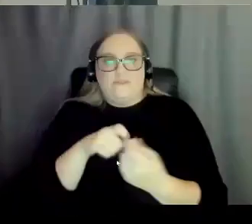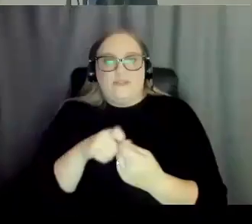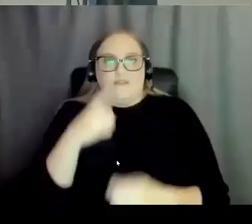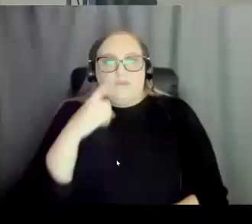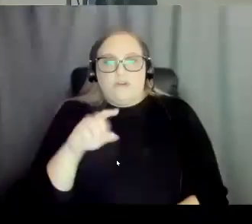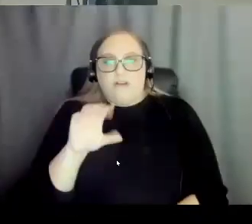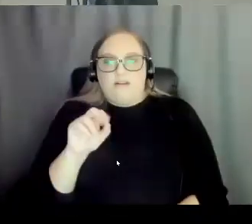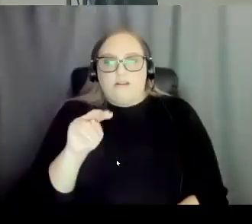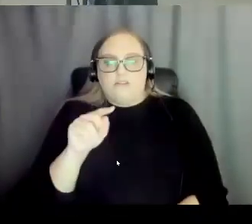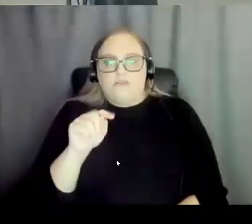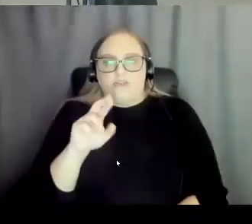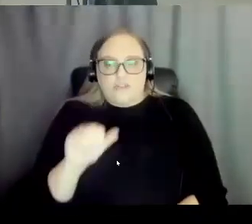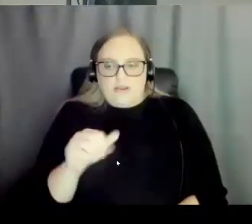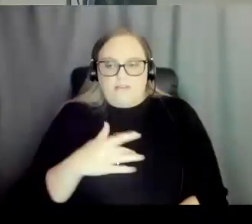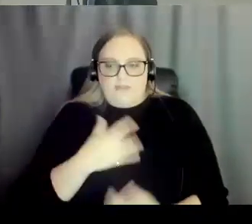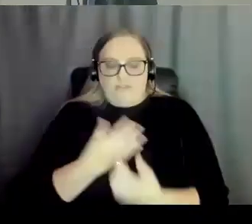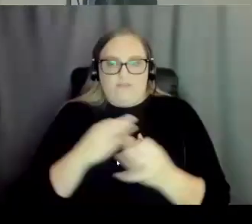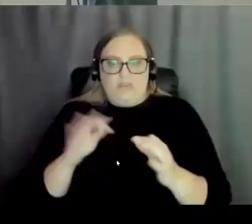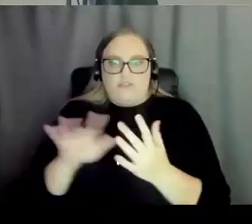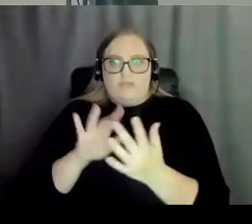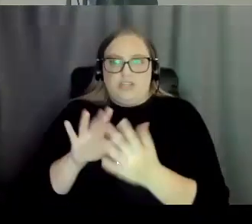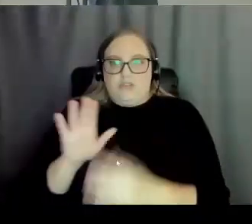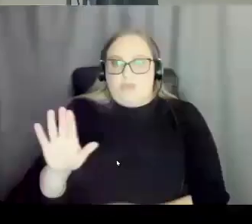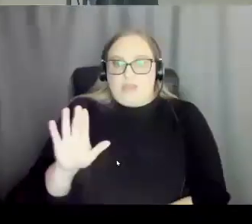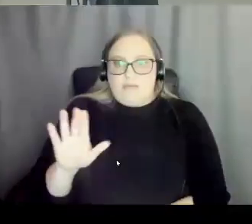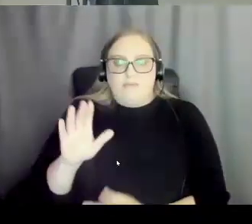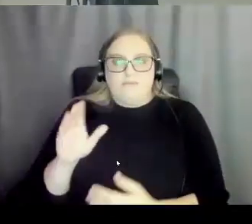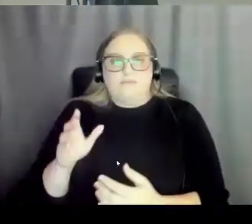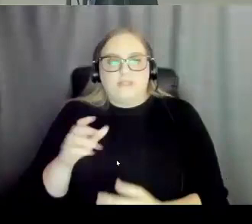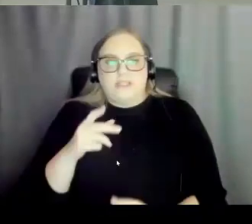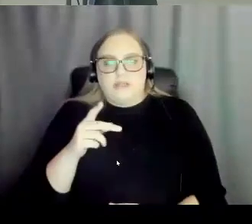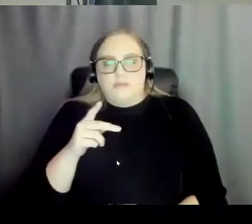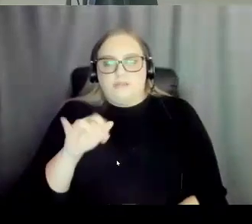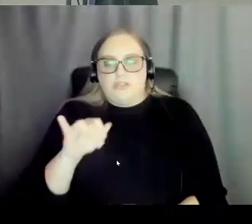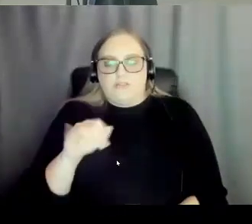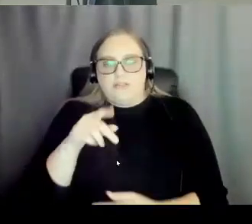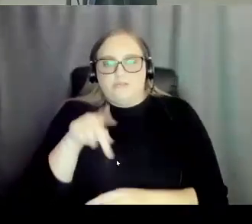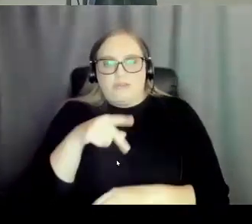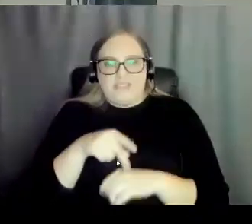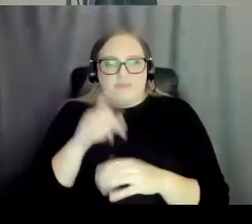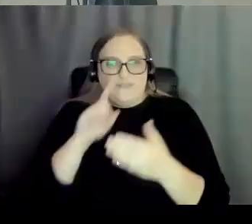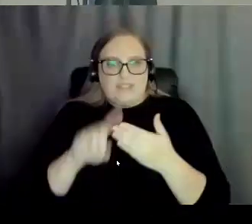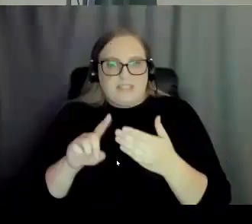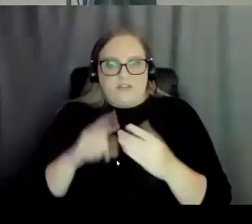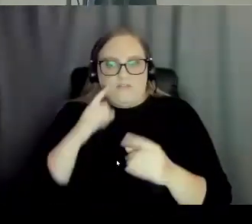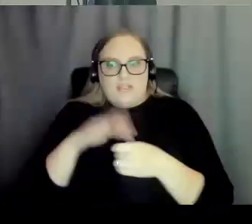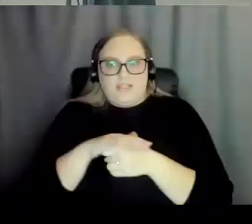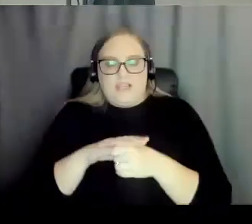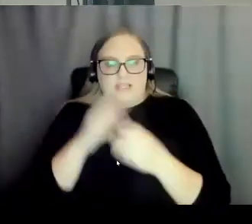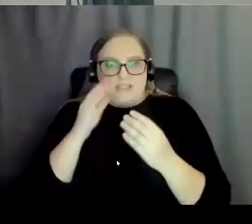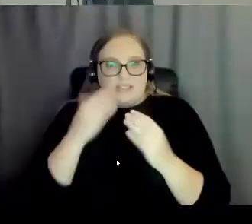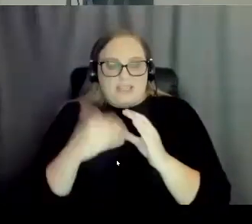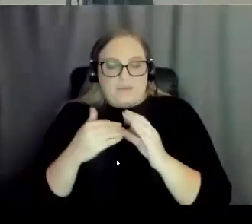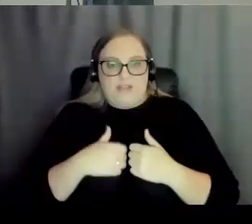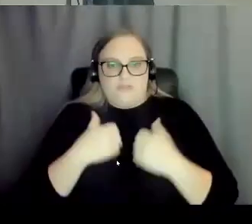feel free to reach out to them. They're in for the PI, principal investigator, for the site's email address can be found on the consent-based